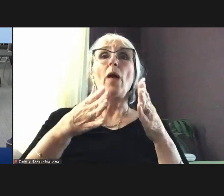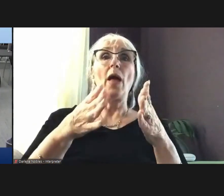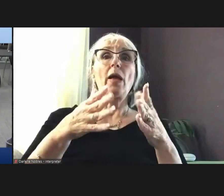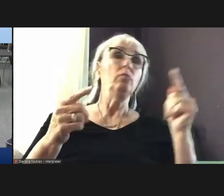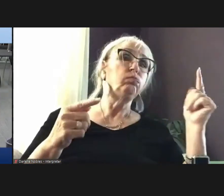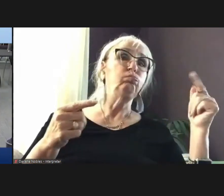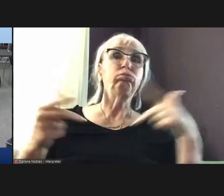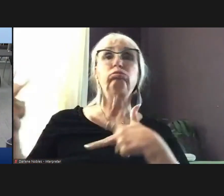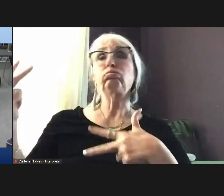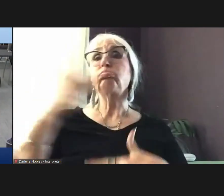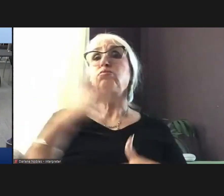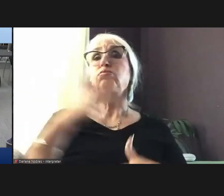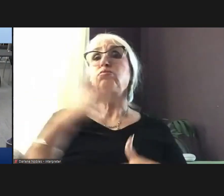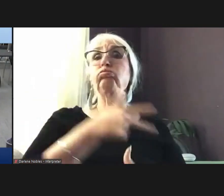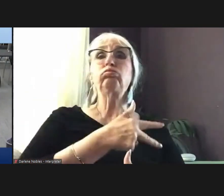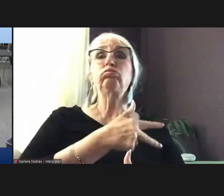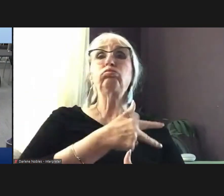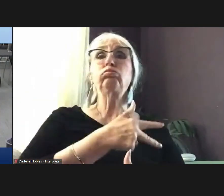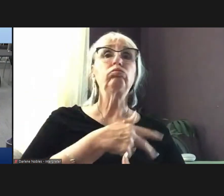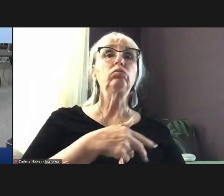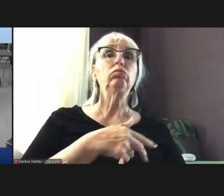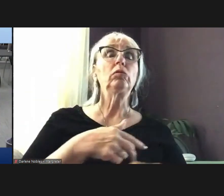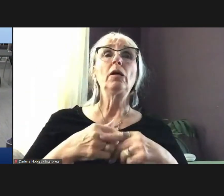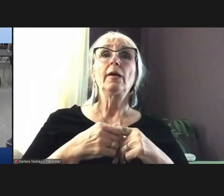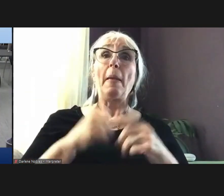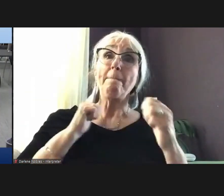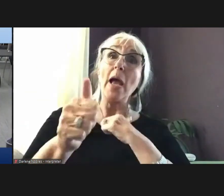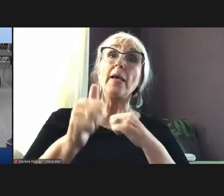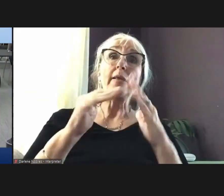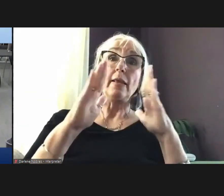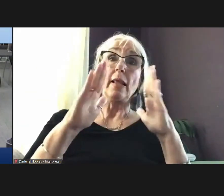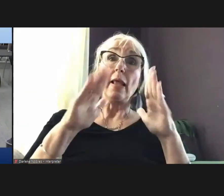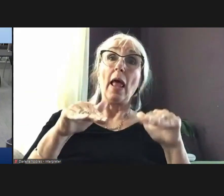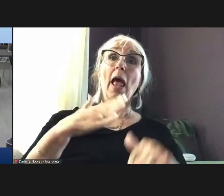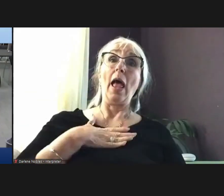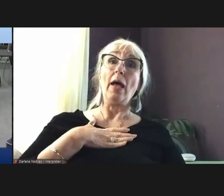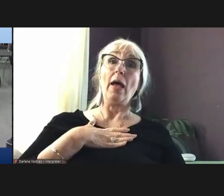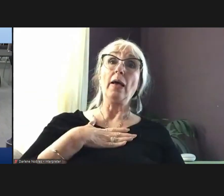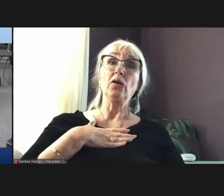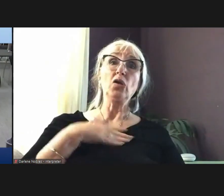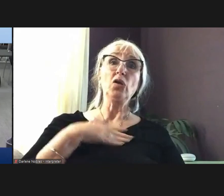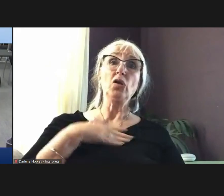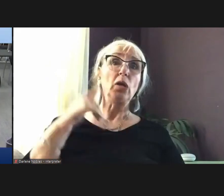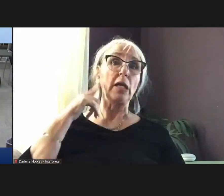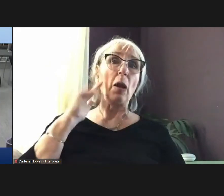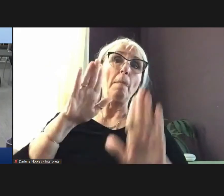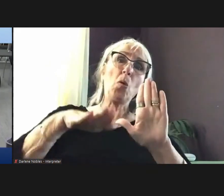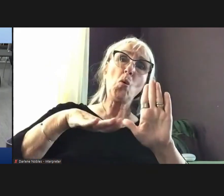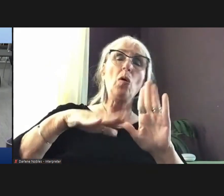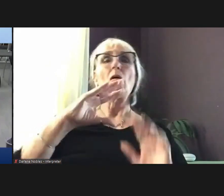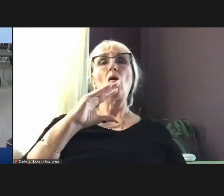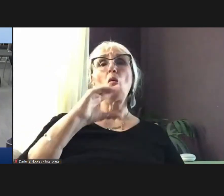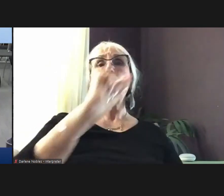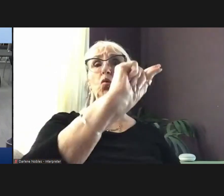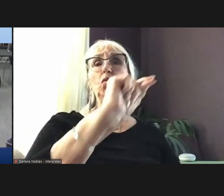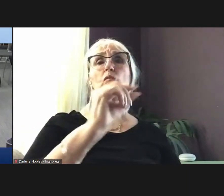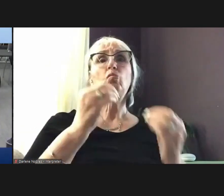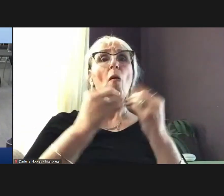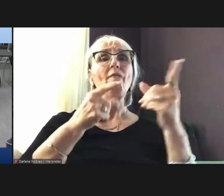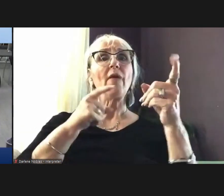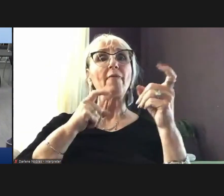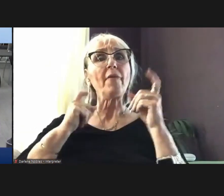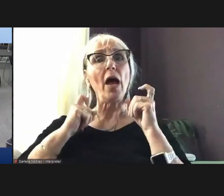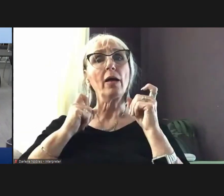get past our house, you can hear them accelerate to go a lot faster down the road. So if y'all